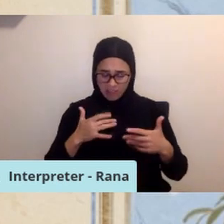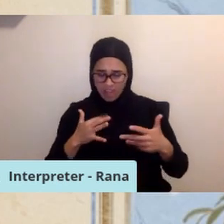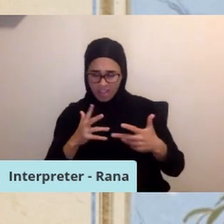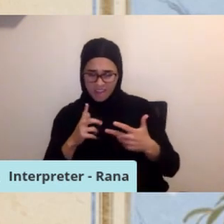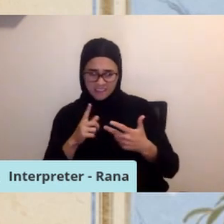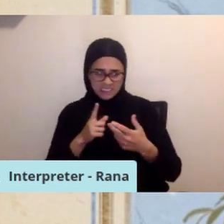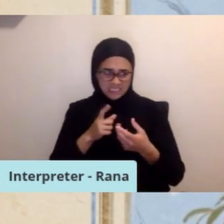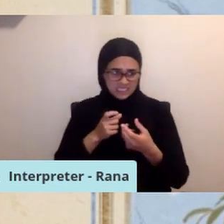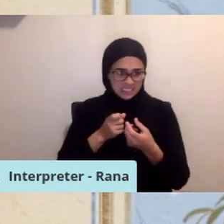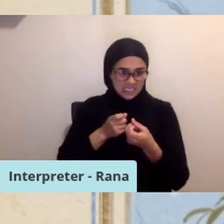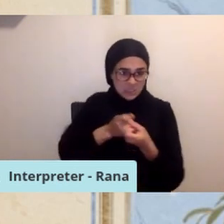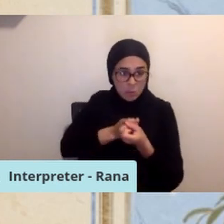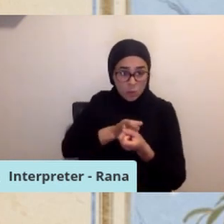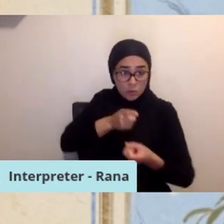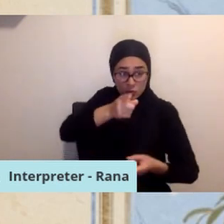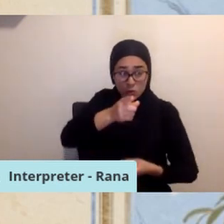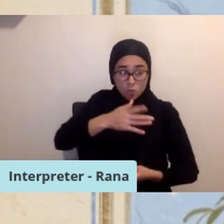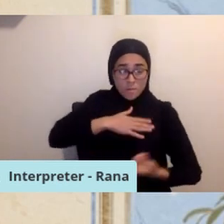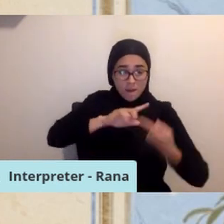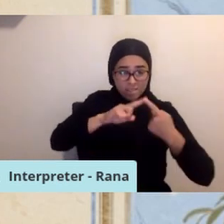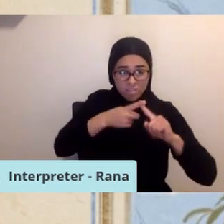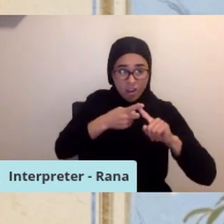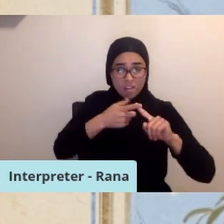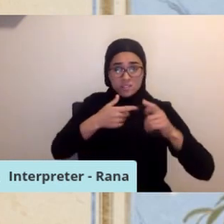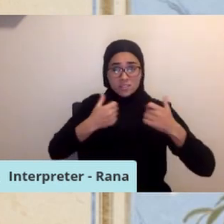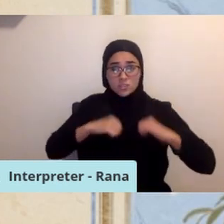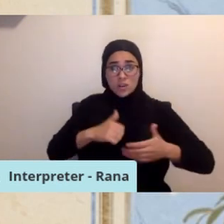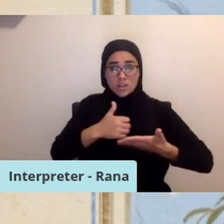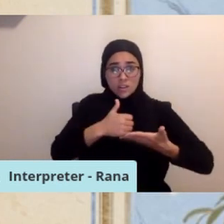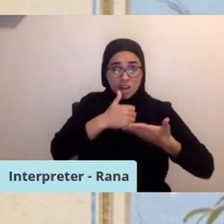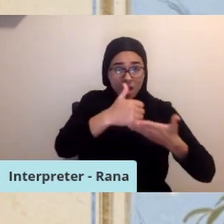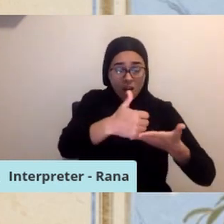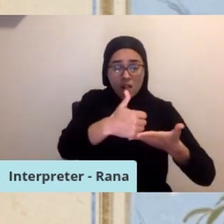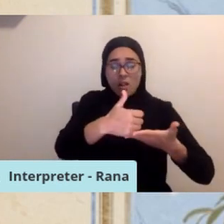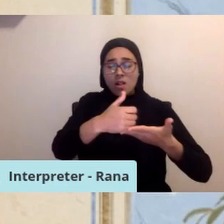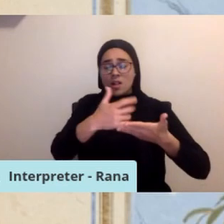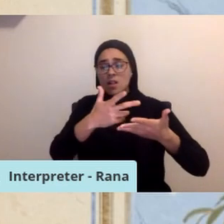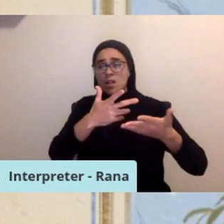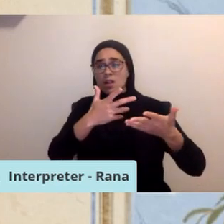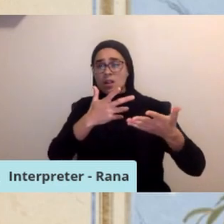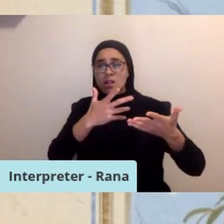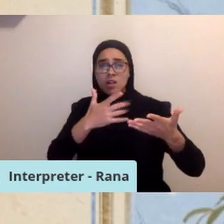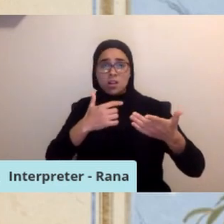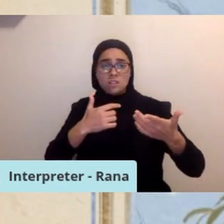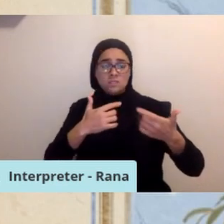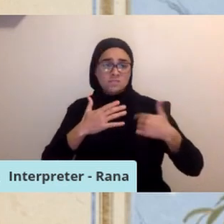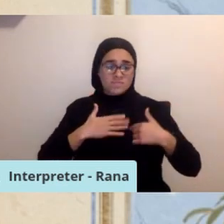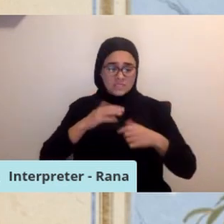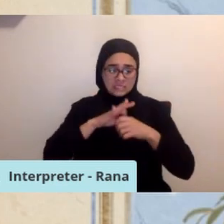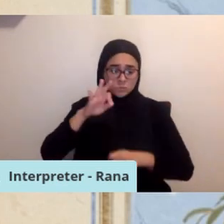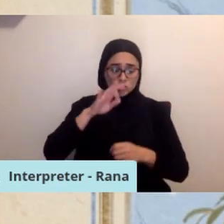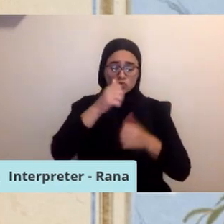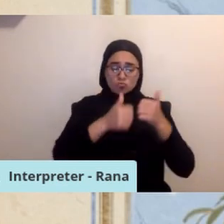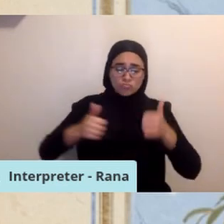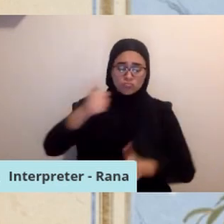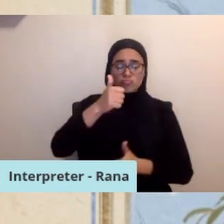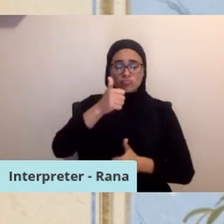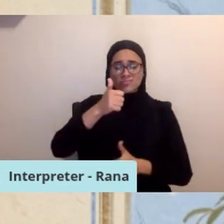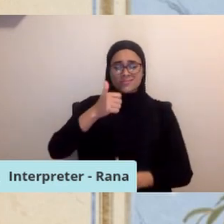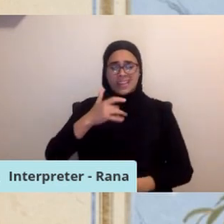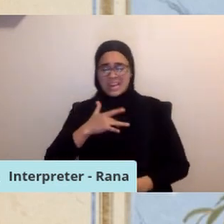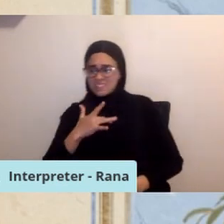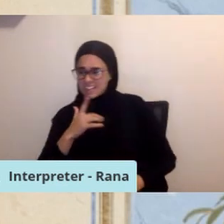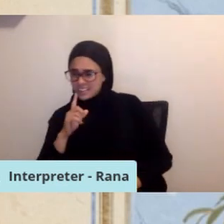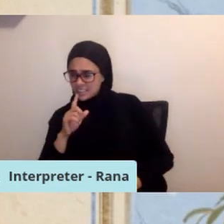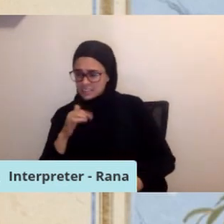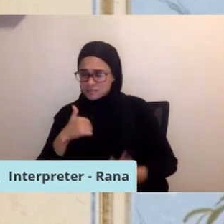to you as a friend, whom I was helping, am helping as a chaplain, and to the healthcare